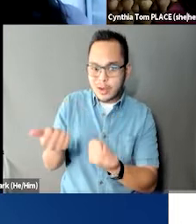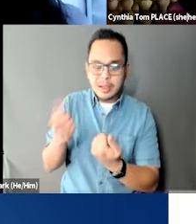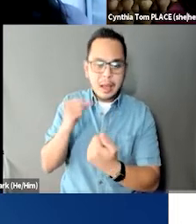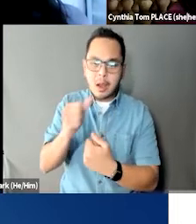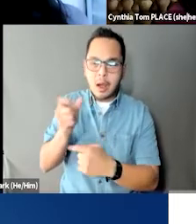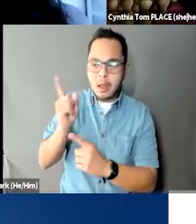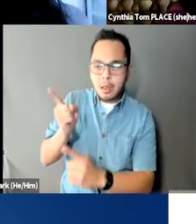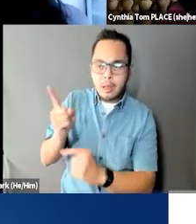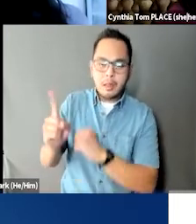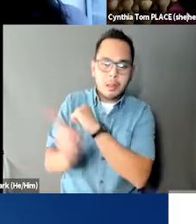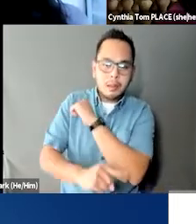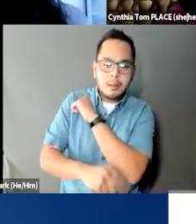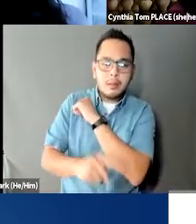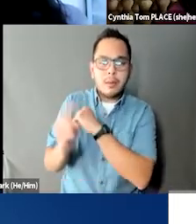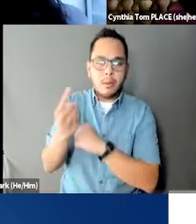or